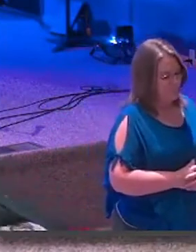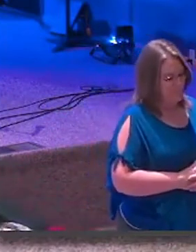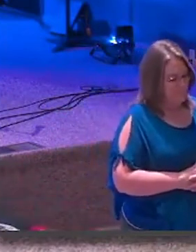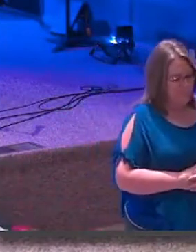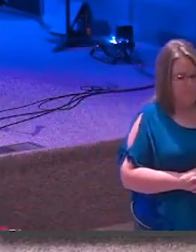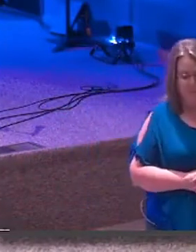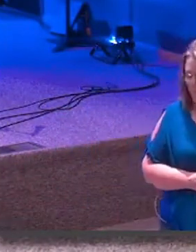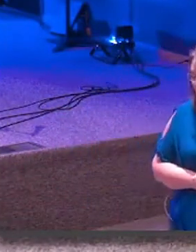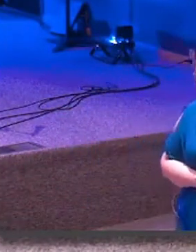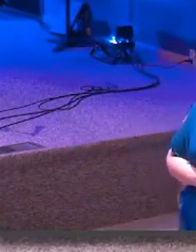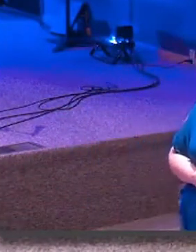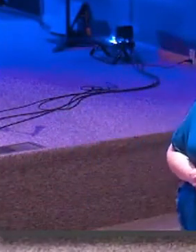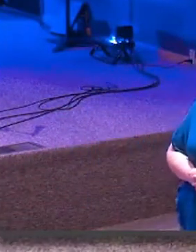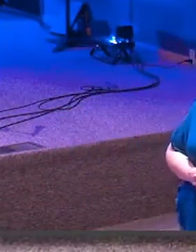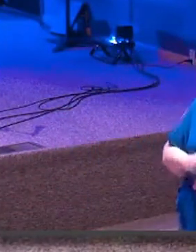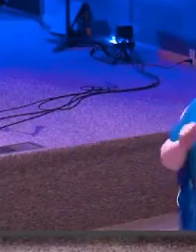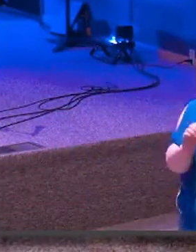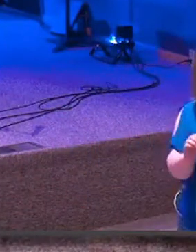And so,